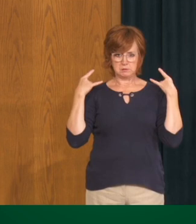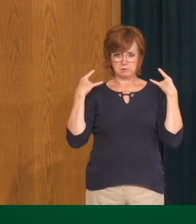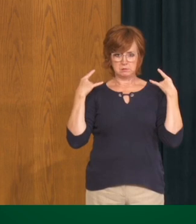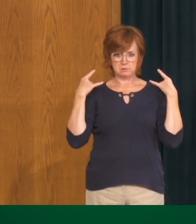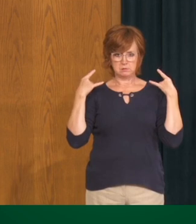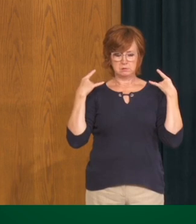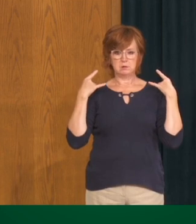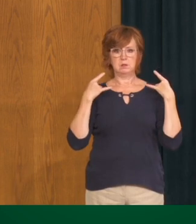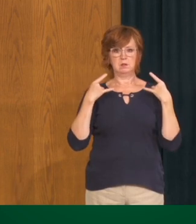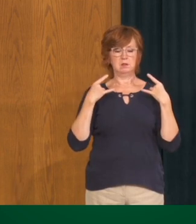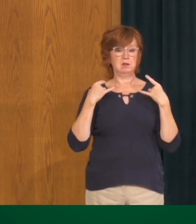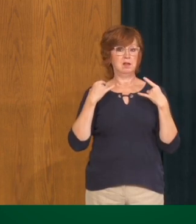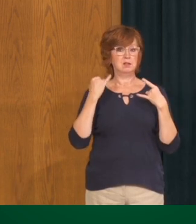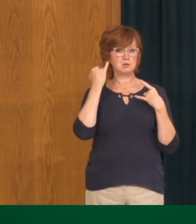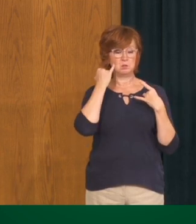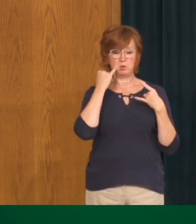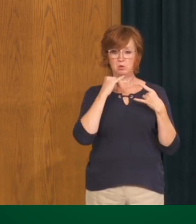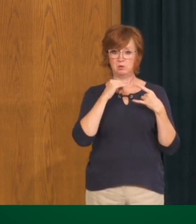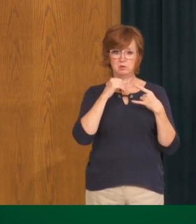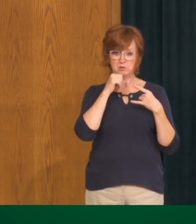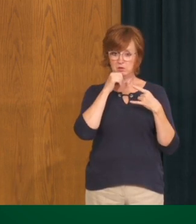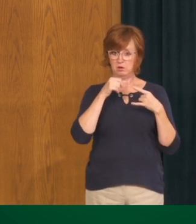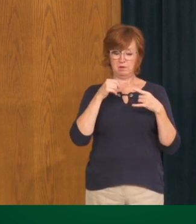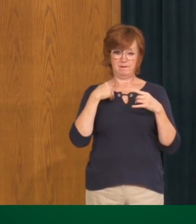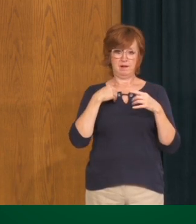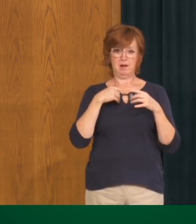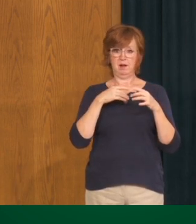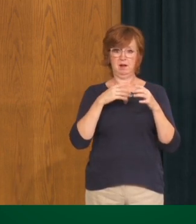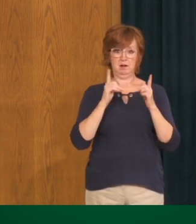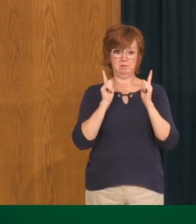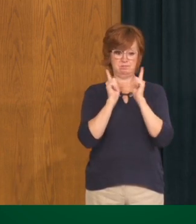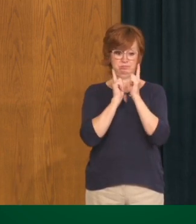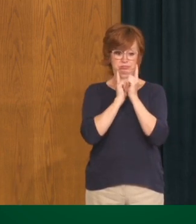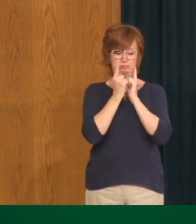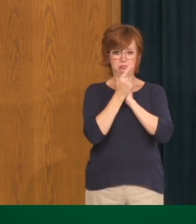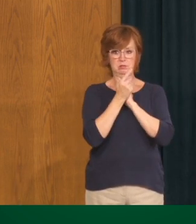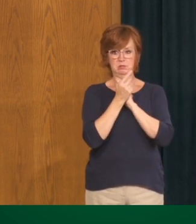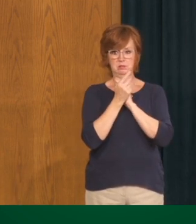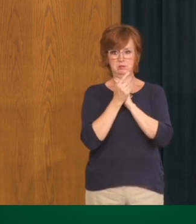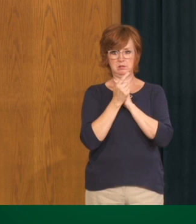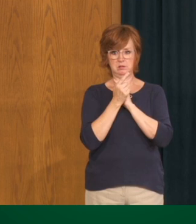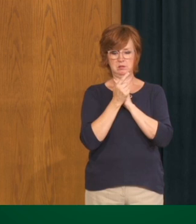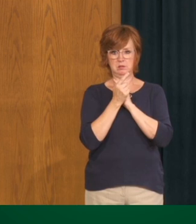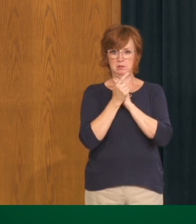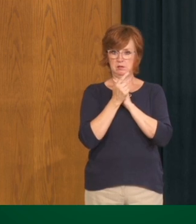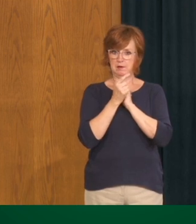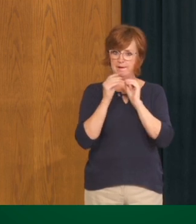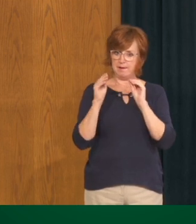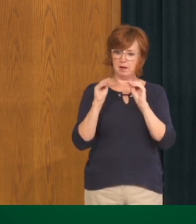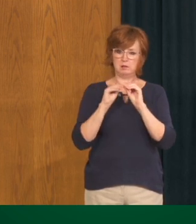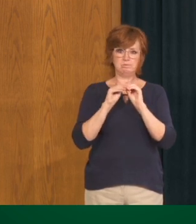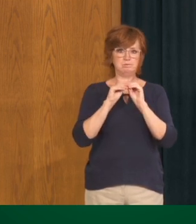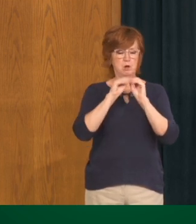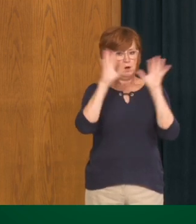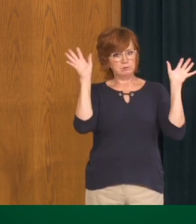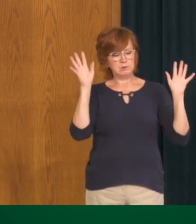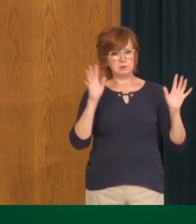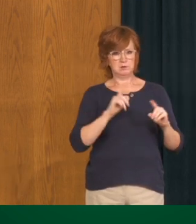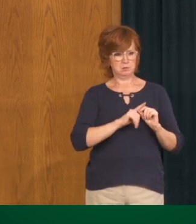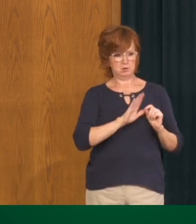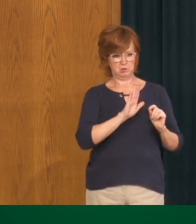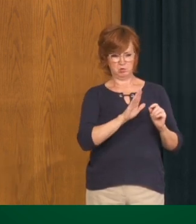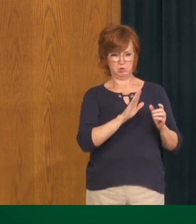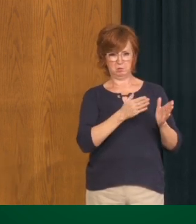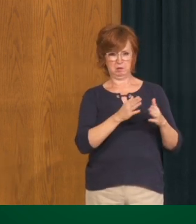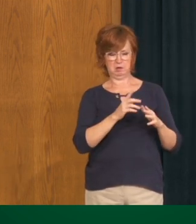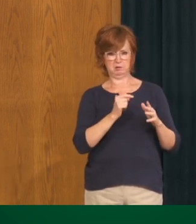That seems pretty straightforward, but that's not what your plan seems to be crafted on the advice. You're leaving a lot to what does the